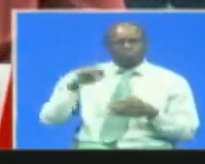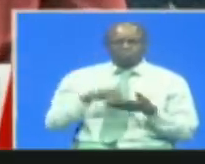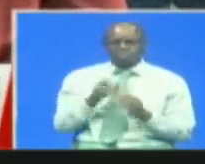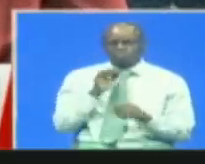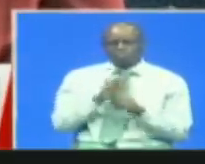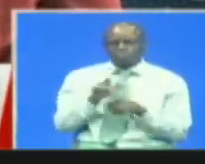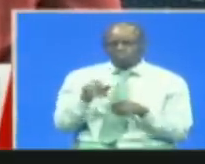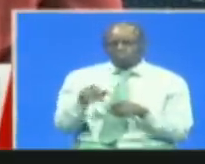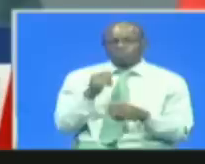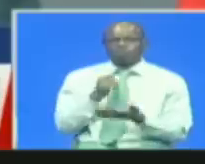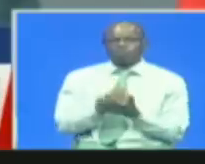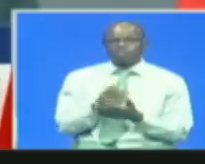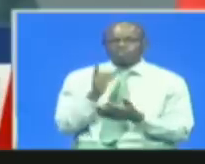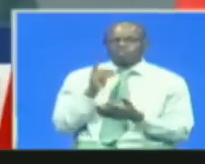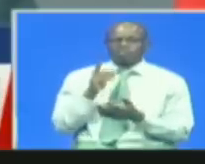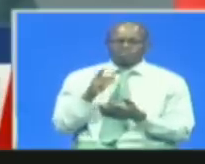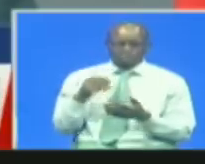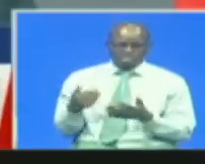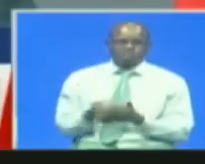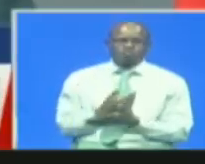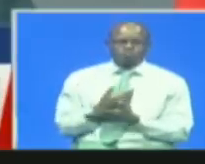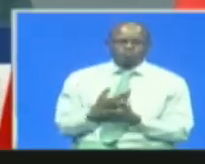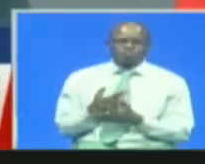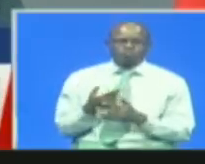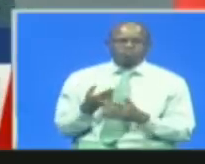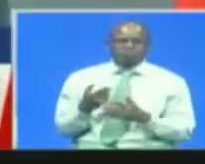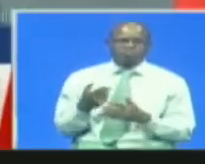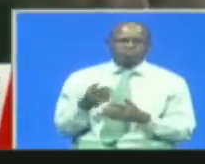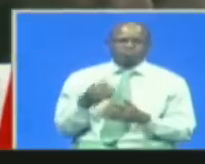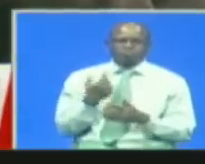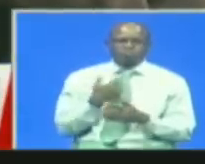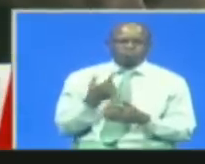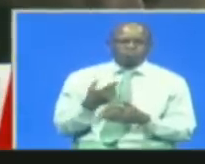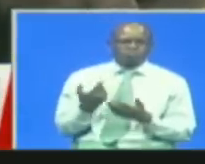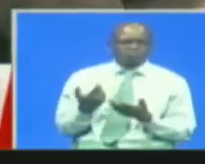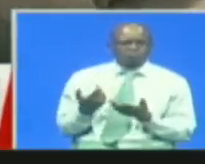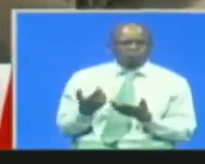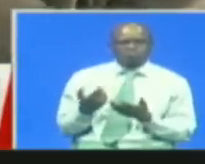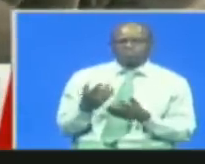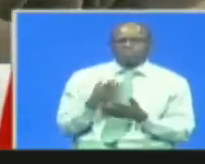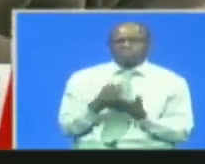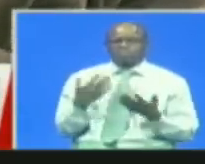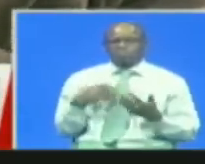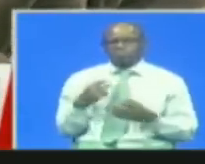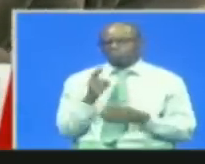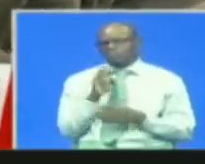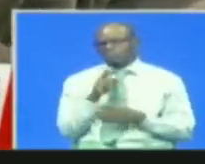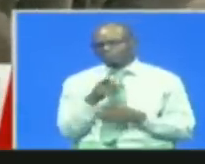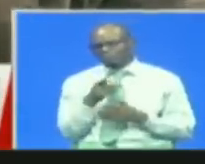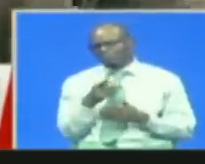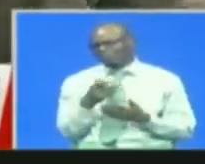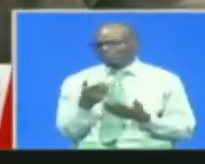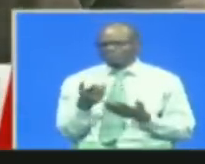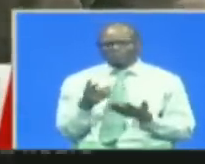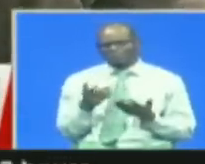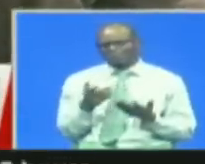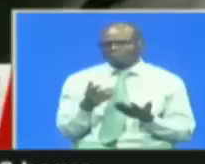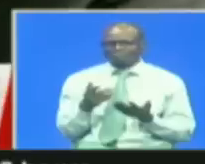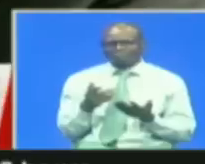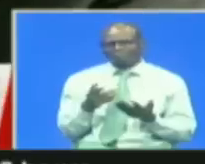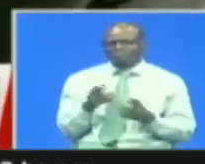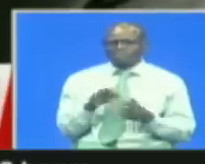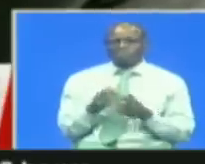takes up new duties in an office whose relevance has been on the wane. Some of its previous holders have been accused of either